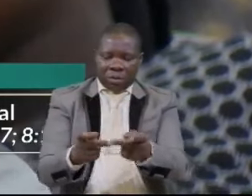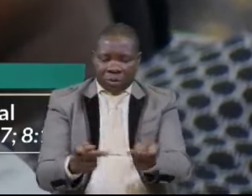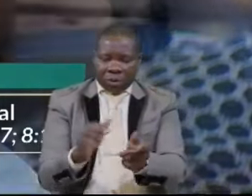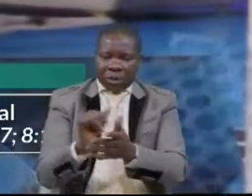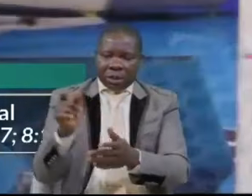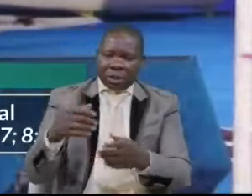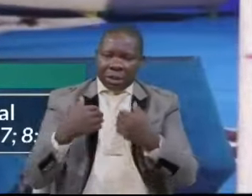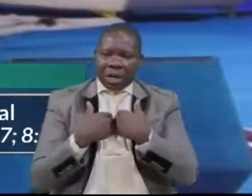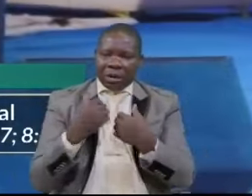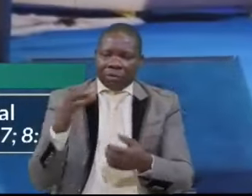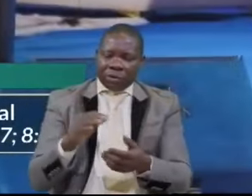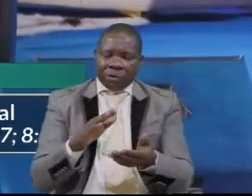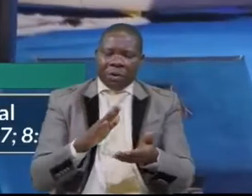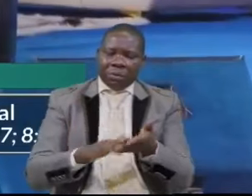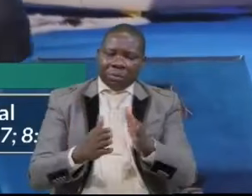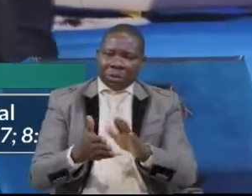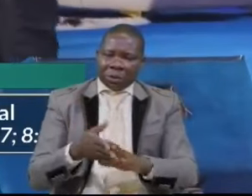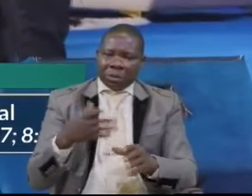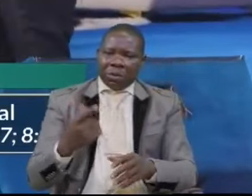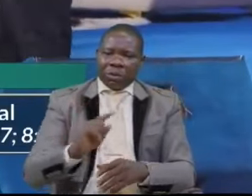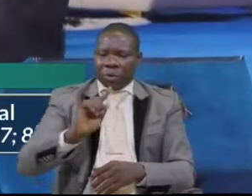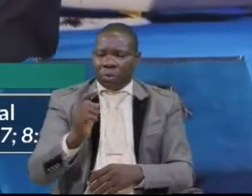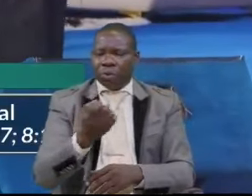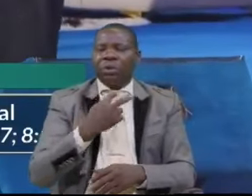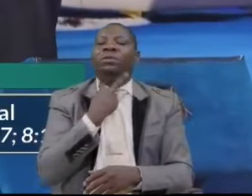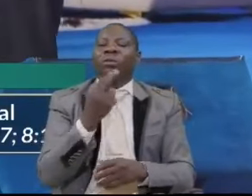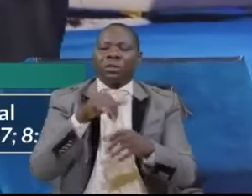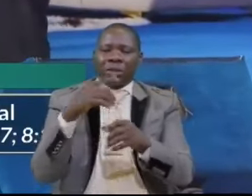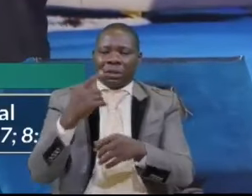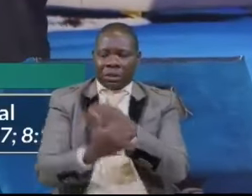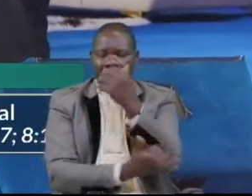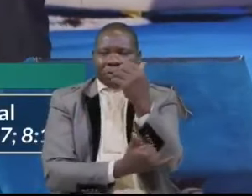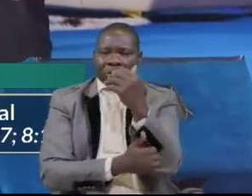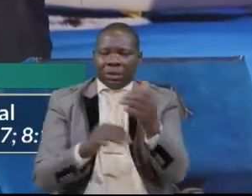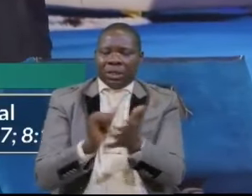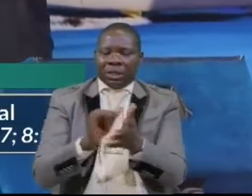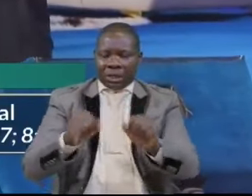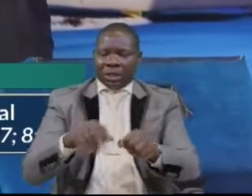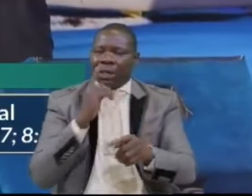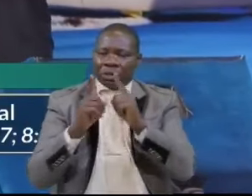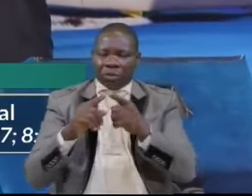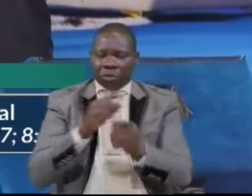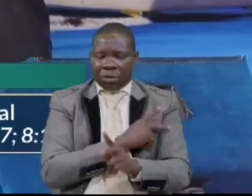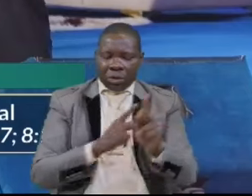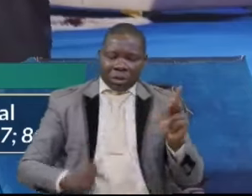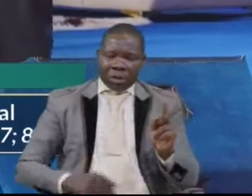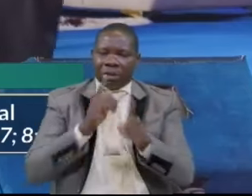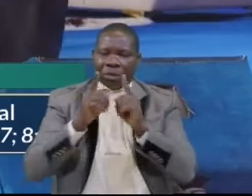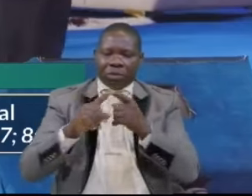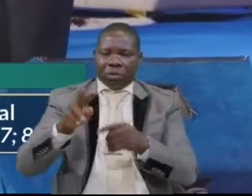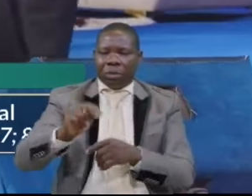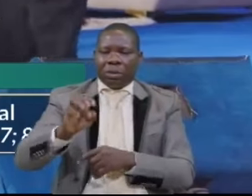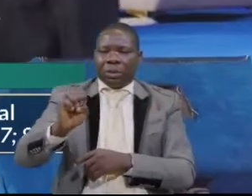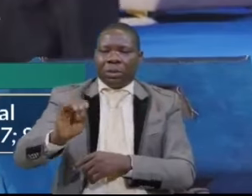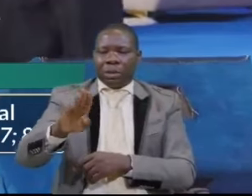the only voice in the land that could talk to kings, he could talk to Nebuchadnezzar, he could talk to